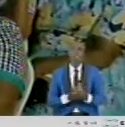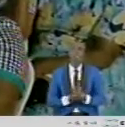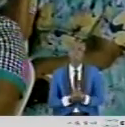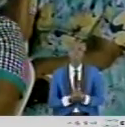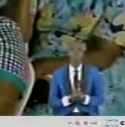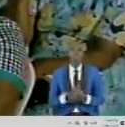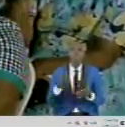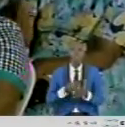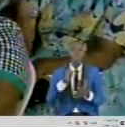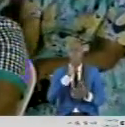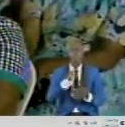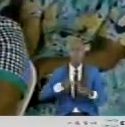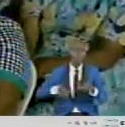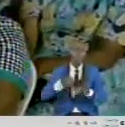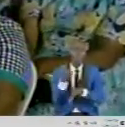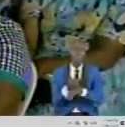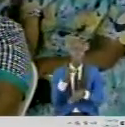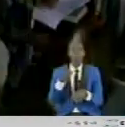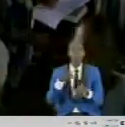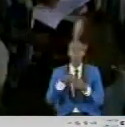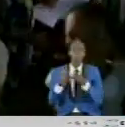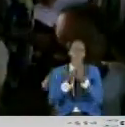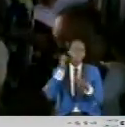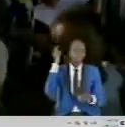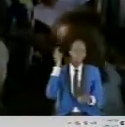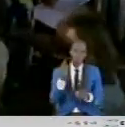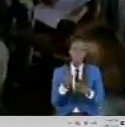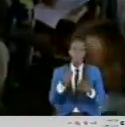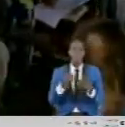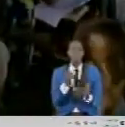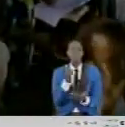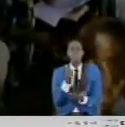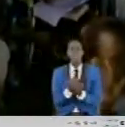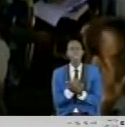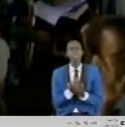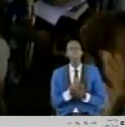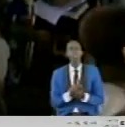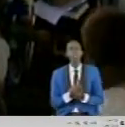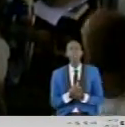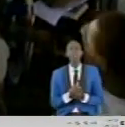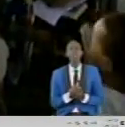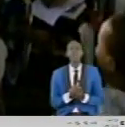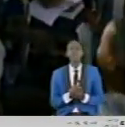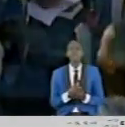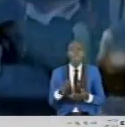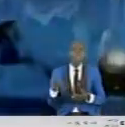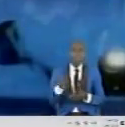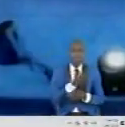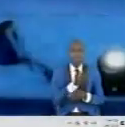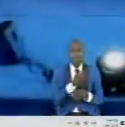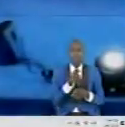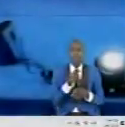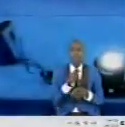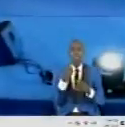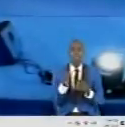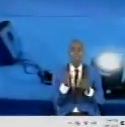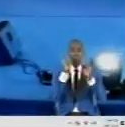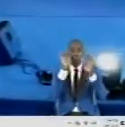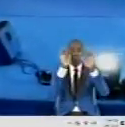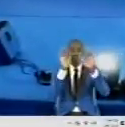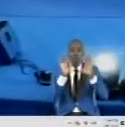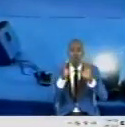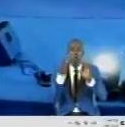confirmed in Jesus name the marvels of Salvation from